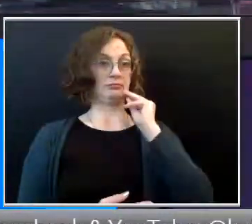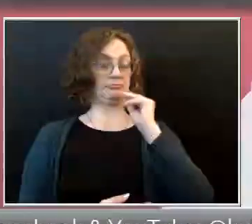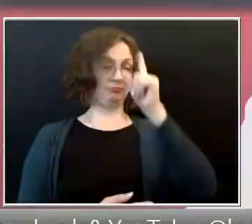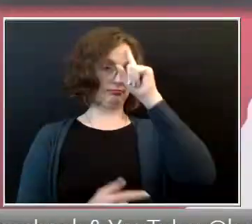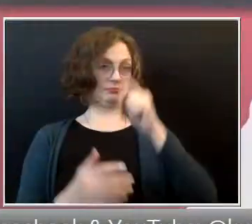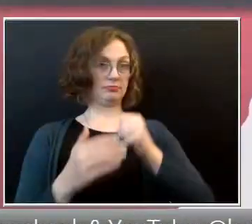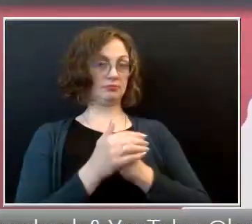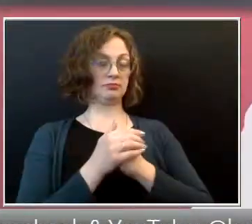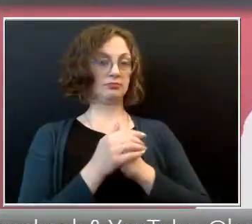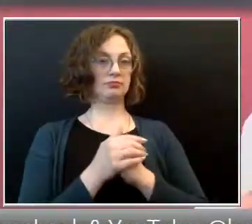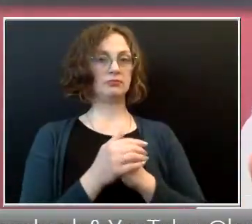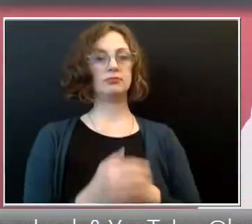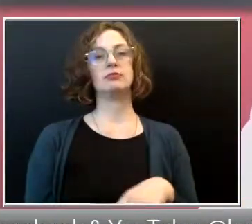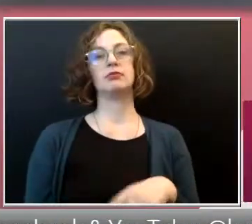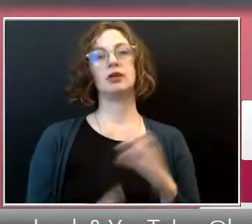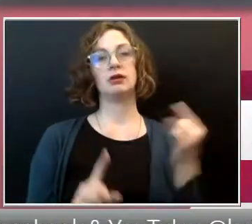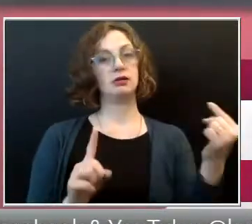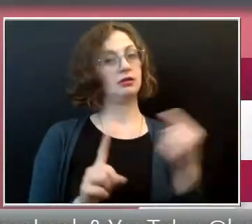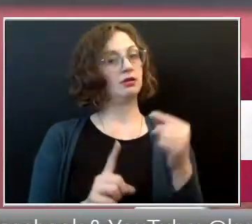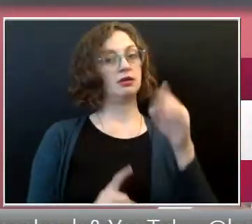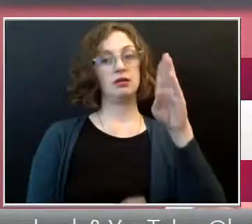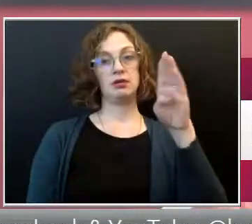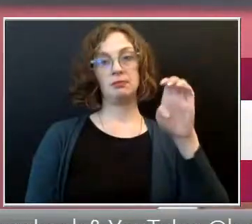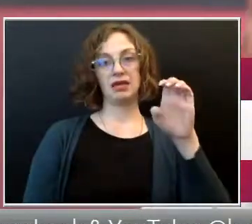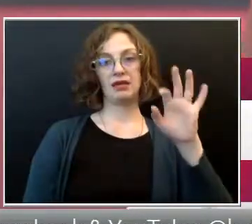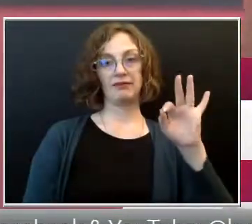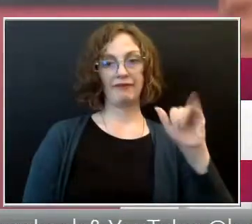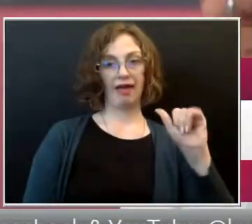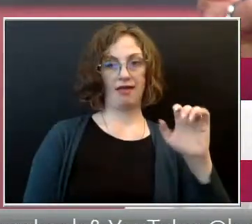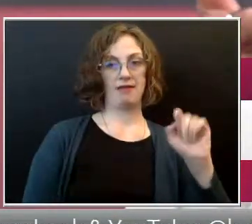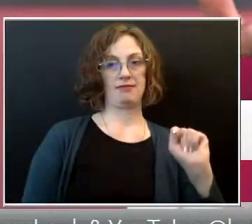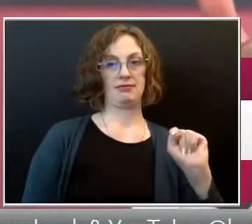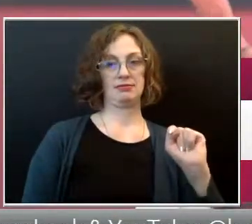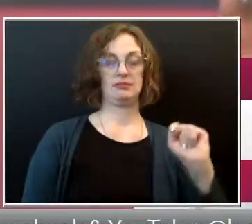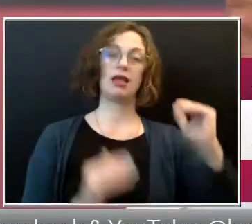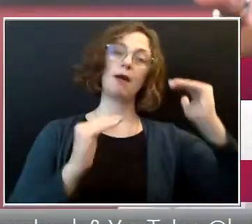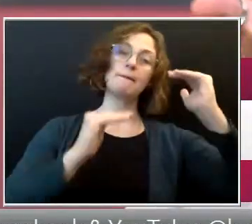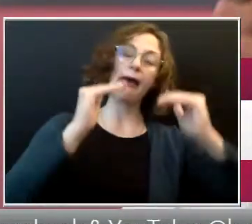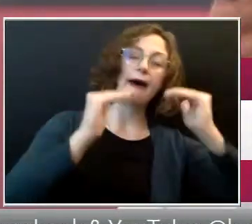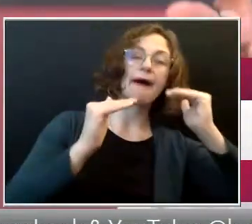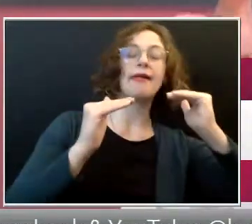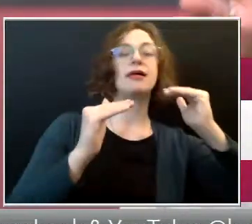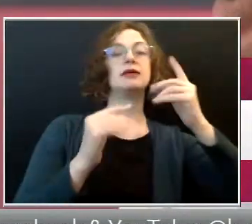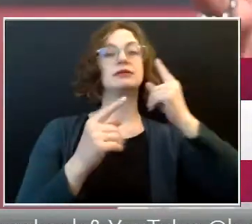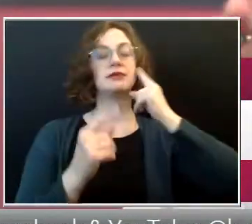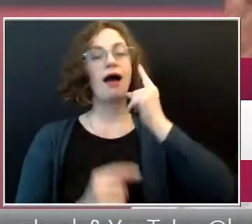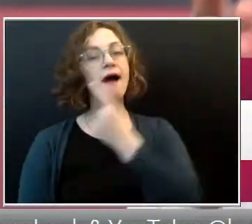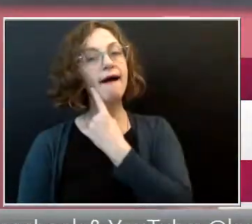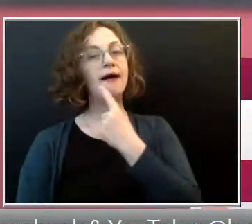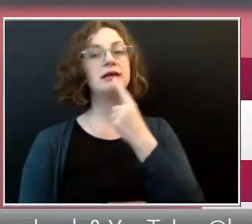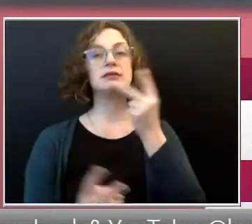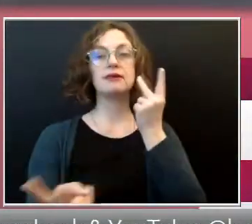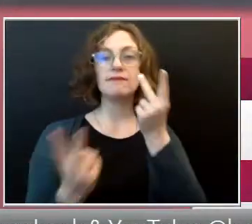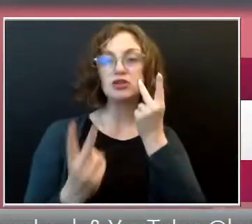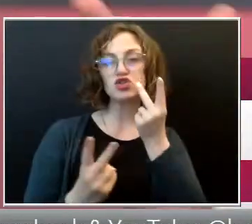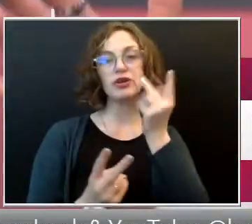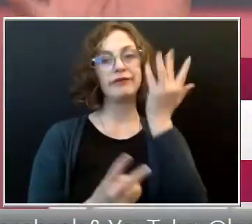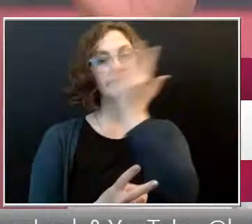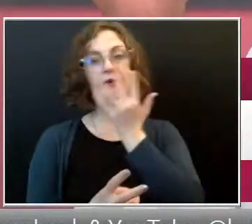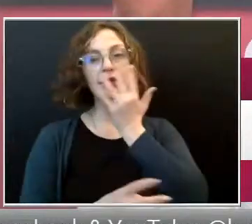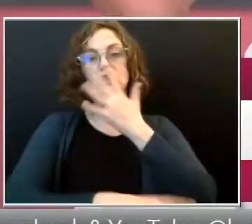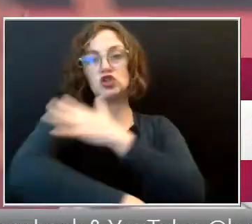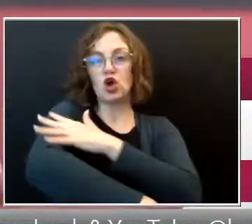back to that acronym, that B FAST. Yeah. Balance, eyes, vision, face, arm, speech, and time. If you